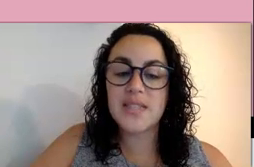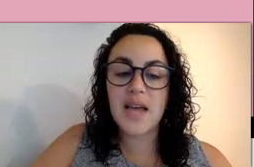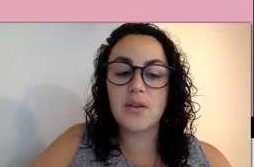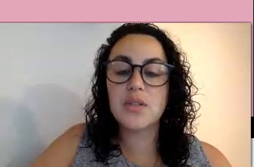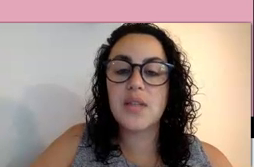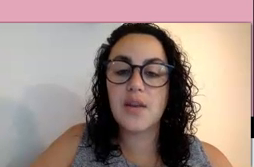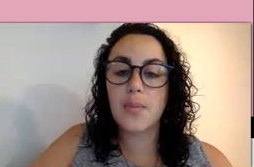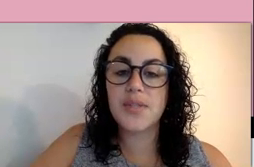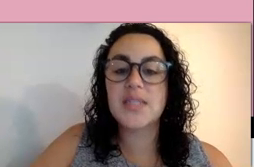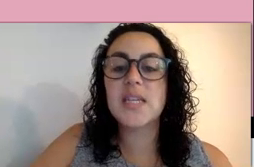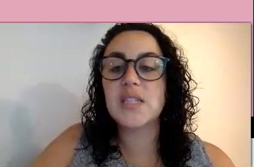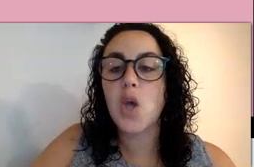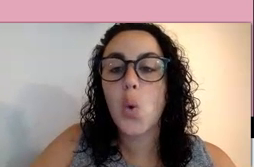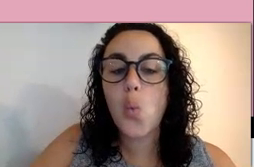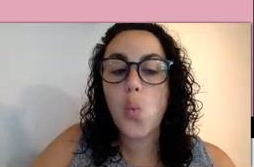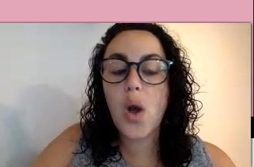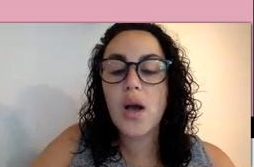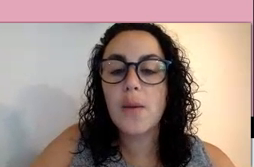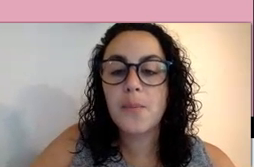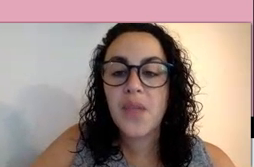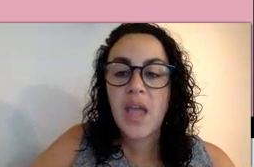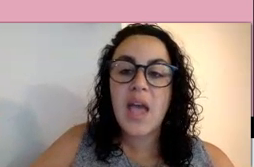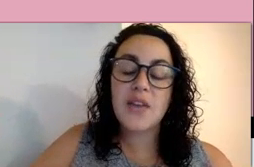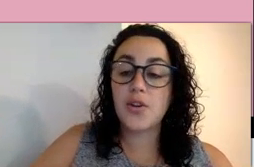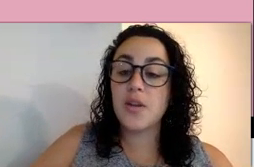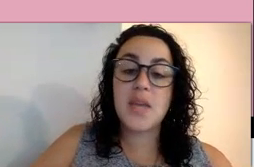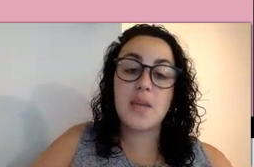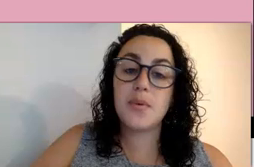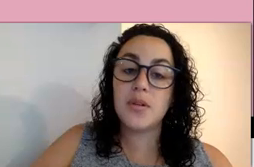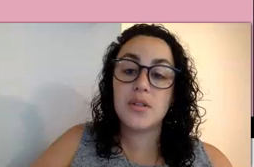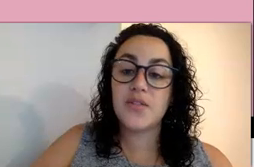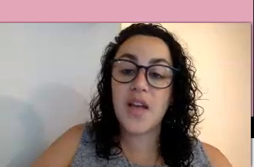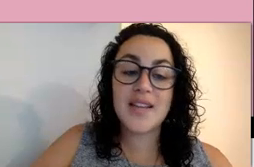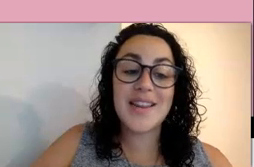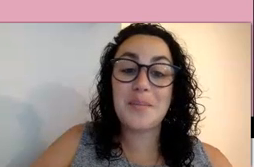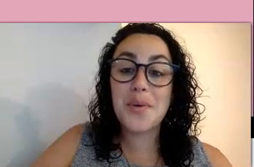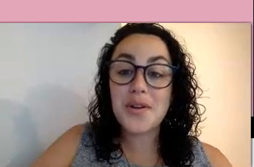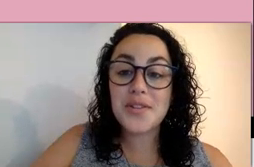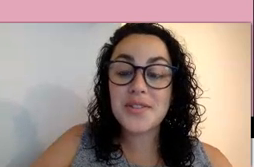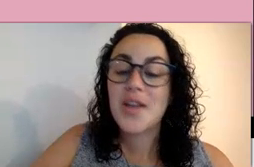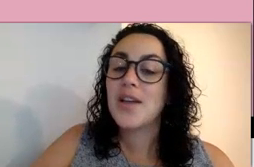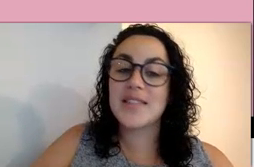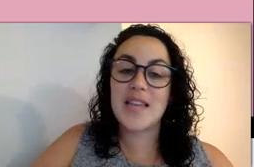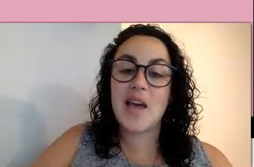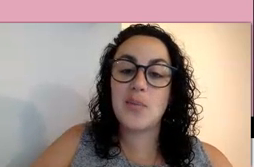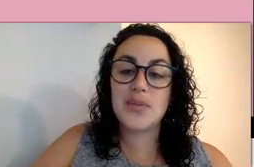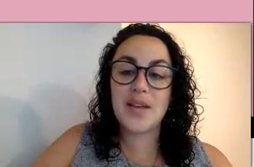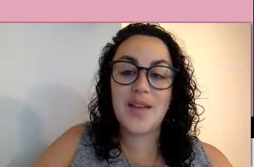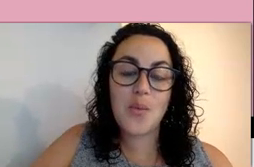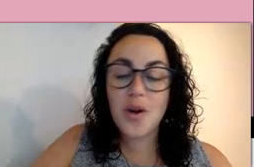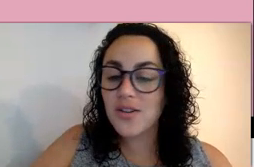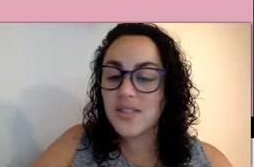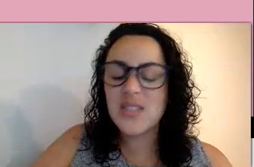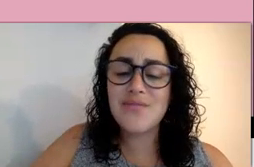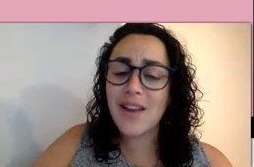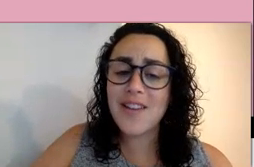know its sound that it represents is W. And you're going to be able to find it in books. It's going to help you sound